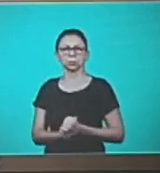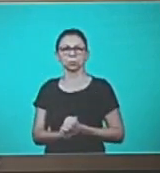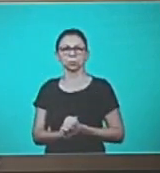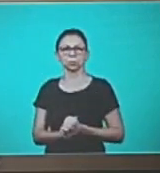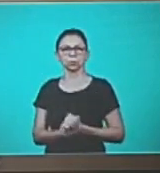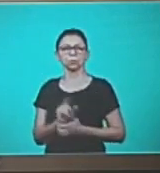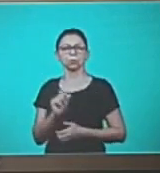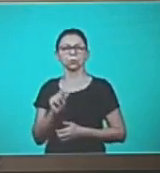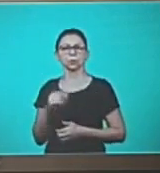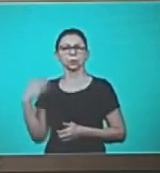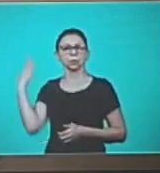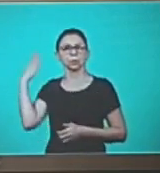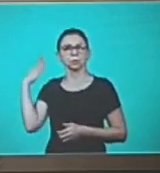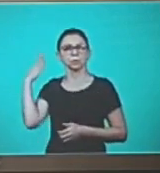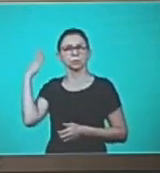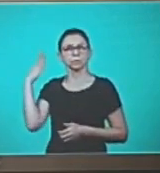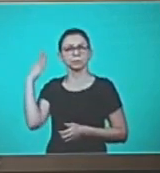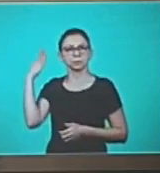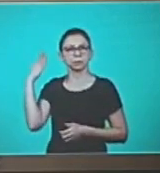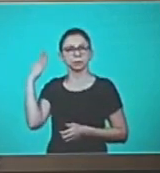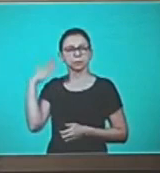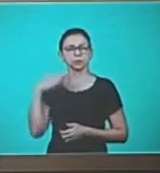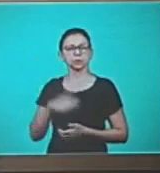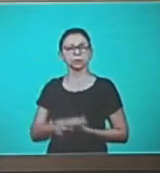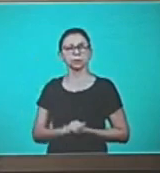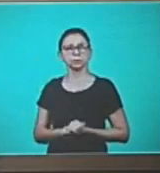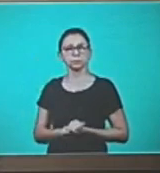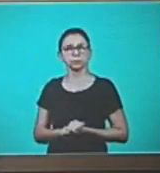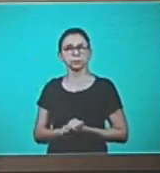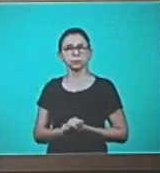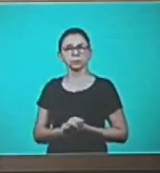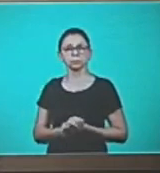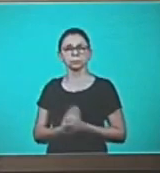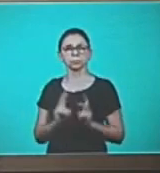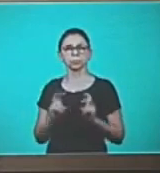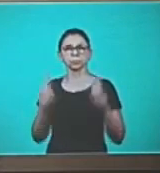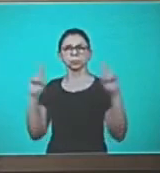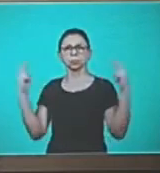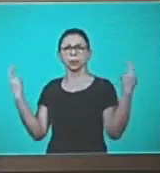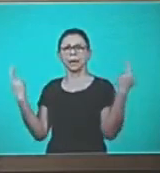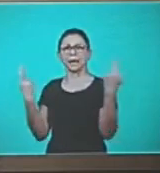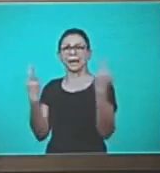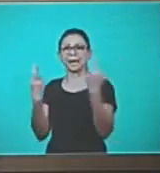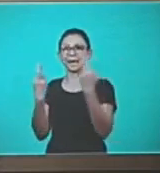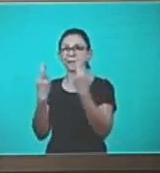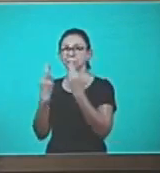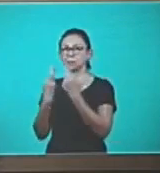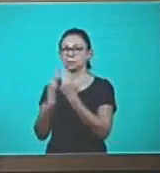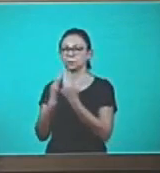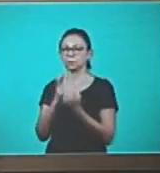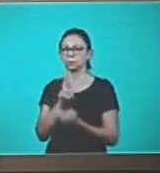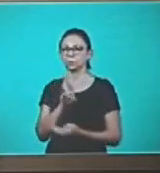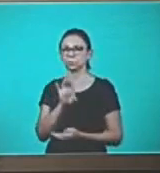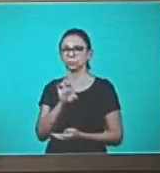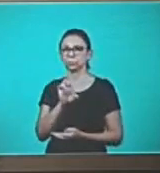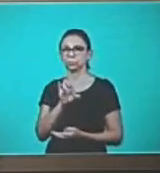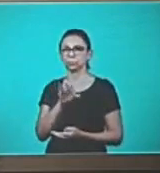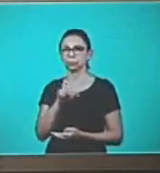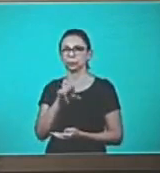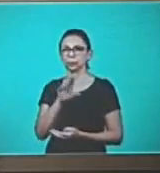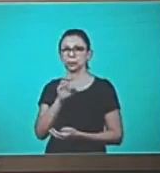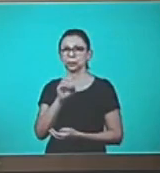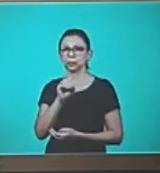to the King of the Lord, fulfilling the promise of the Lord, Jesus said the following: I will give you